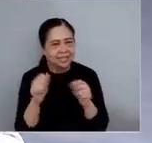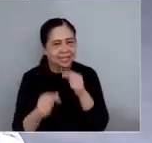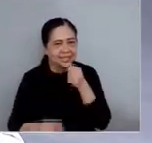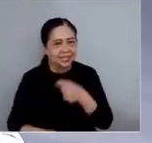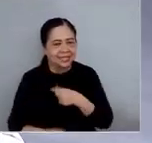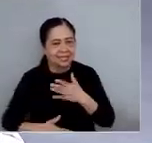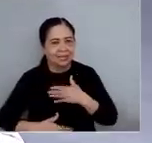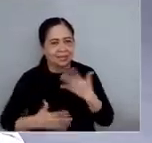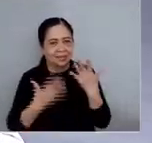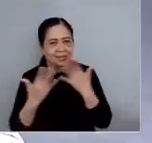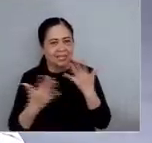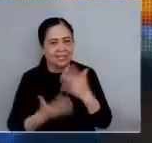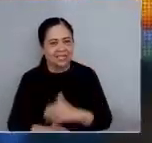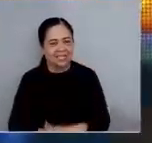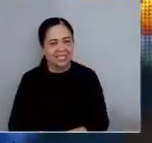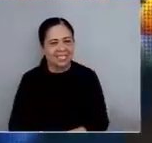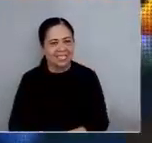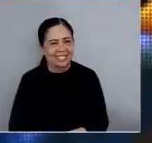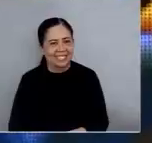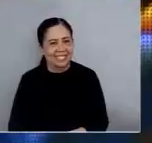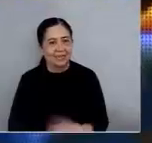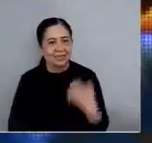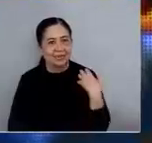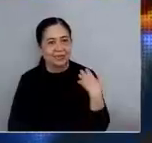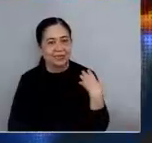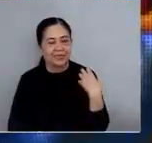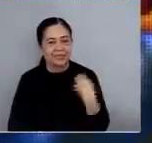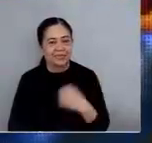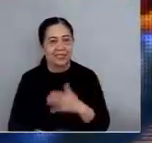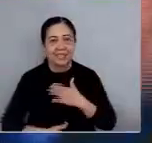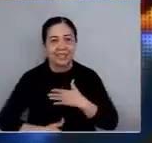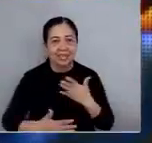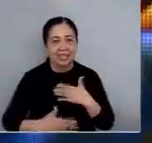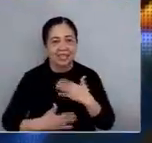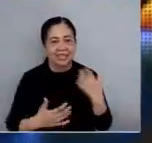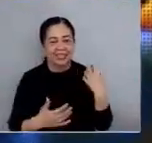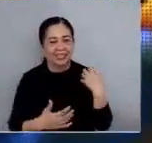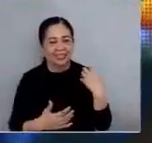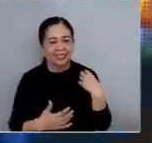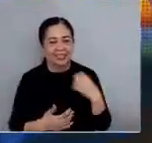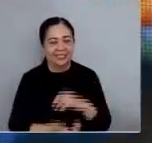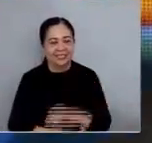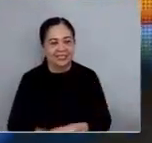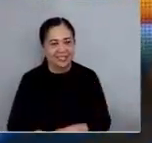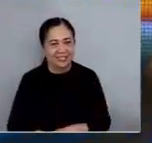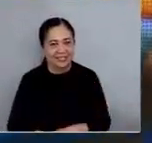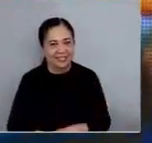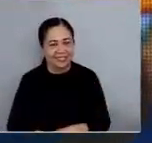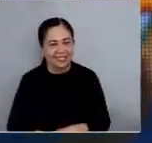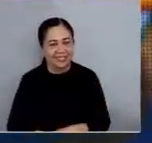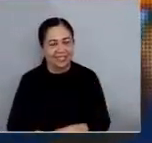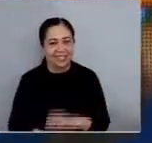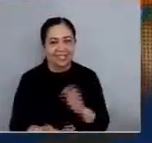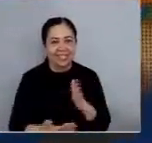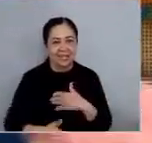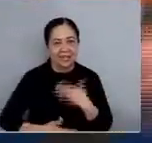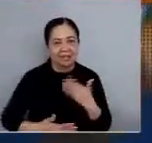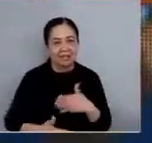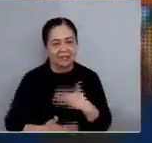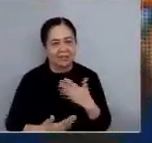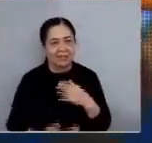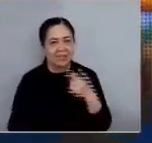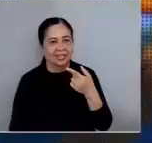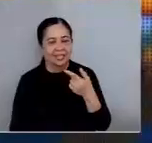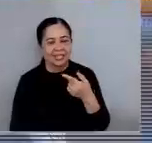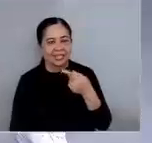birthday ang aming ano? Boss. Oo, boss. Happy birthday. Happy birthday. Grace Navarro. Happy in singing tone. Miss Grace Navarro,